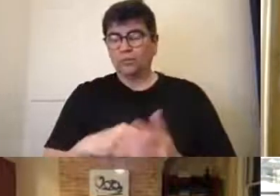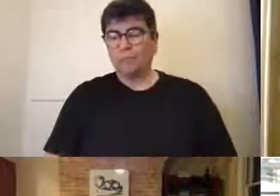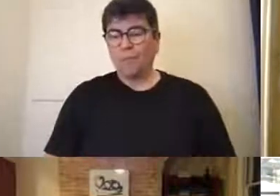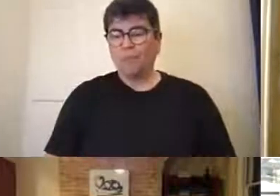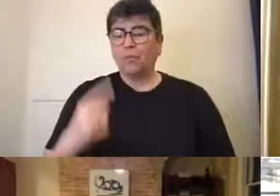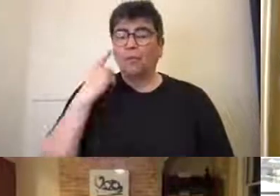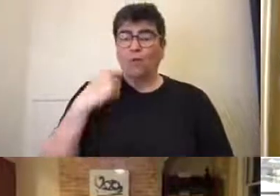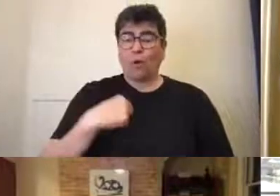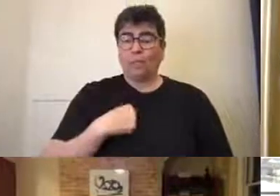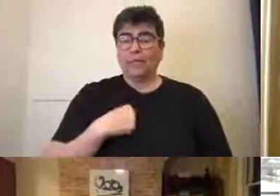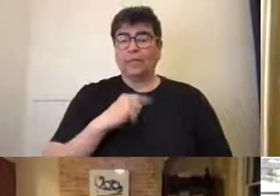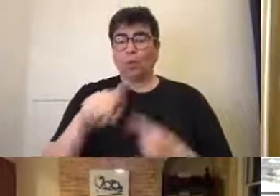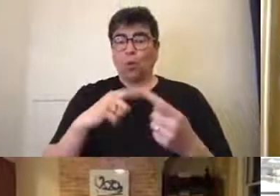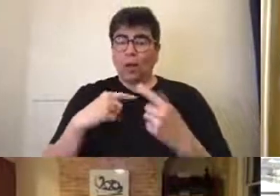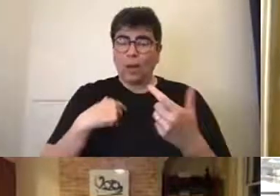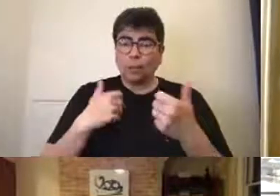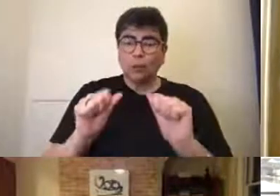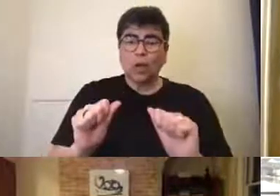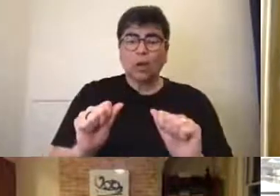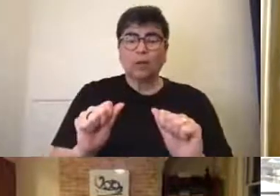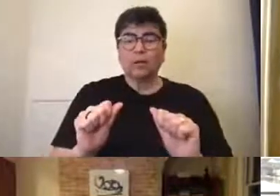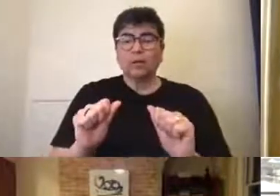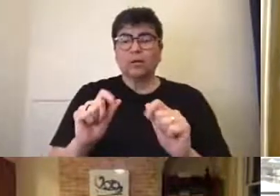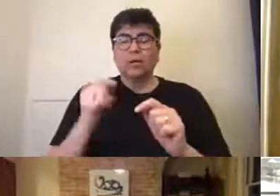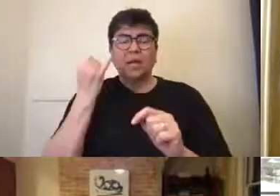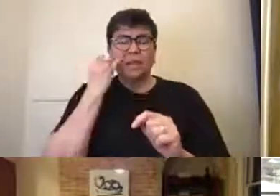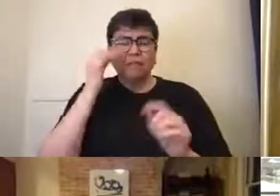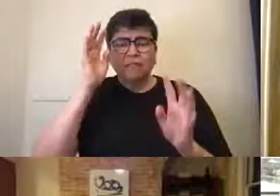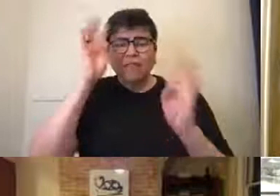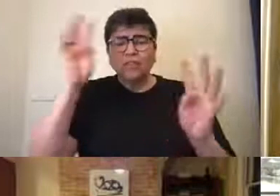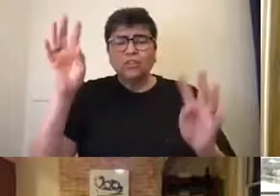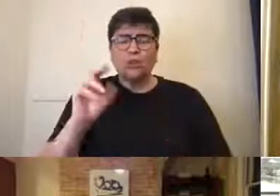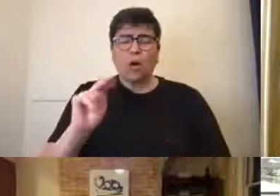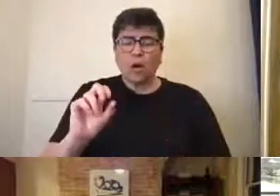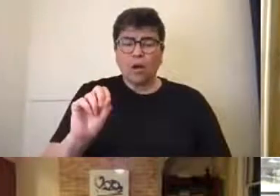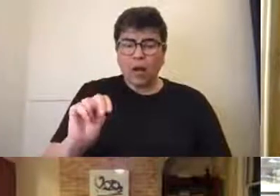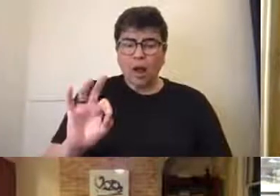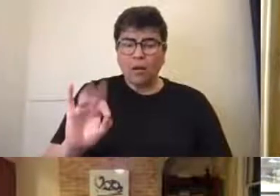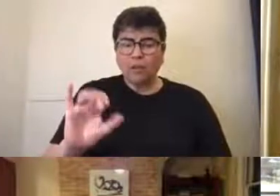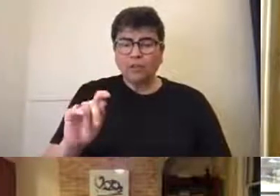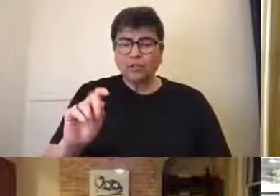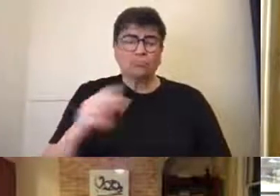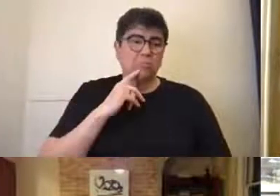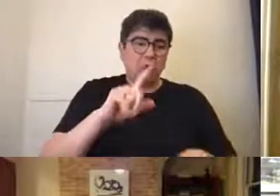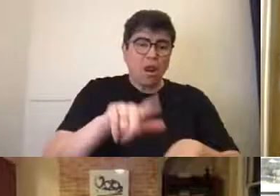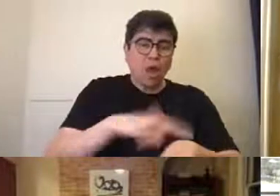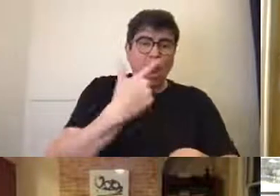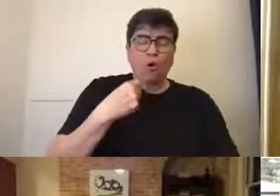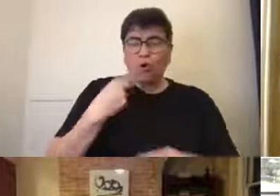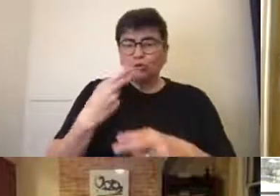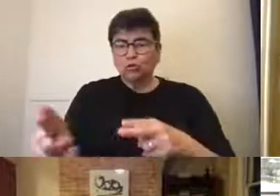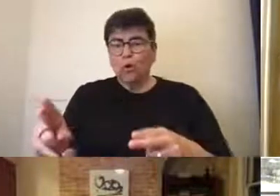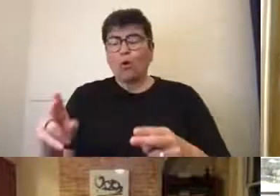So for me, whenever I'm trying to, whether it's fiction or nonfiction, or short pieces or long pieces,